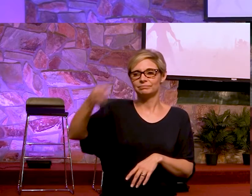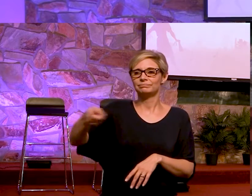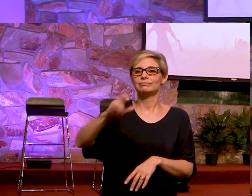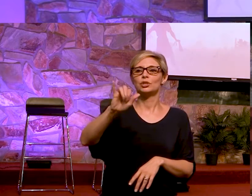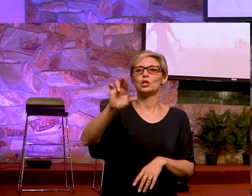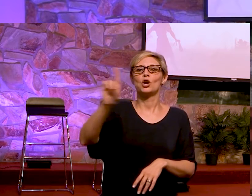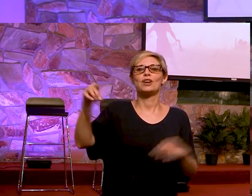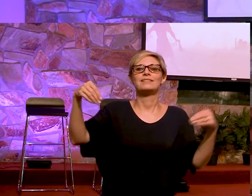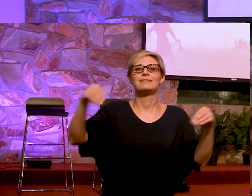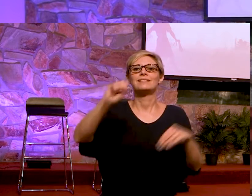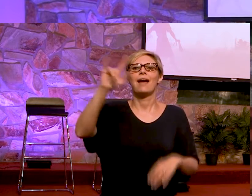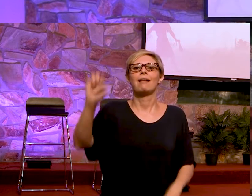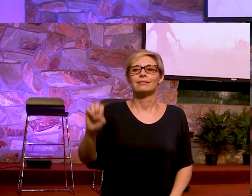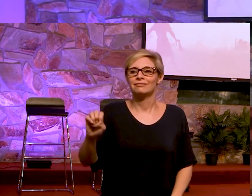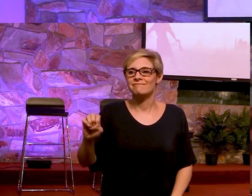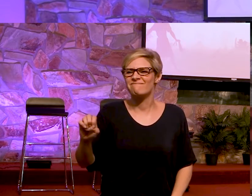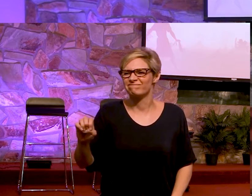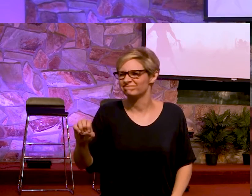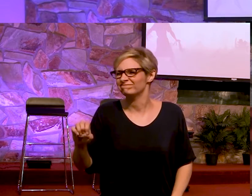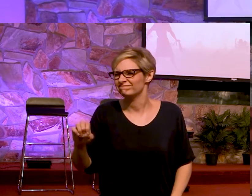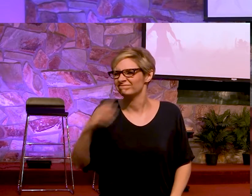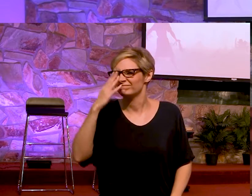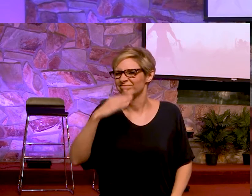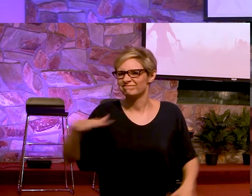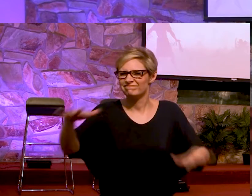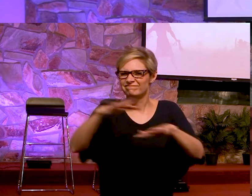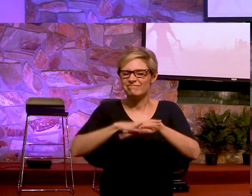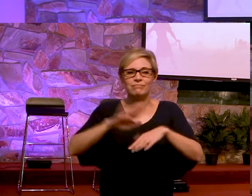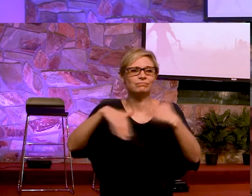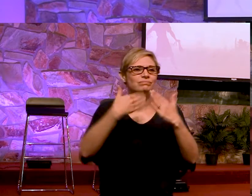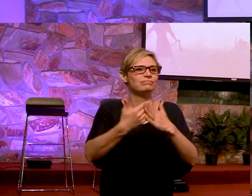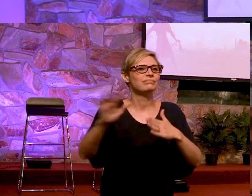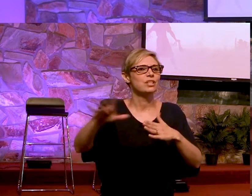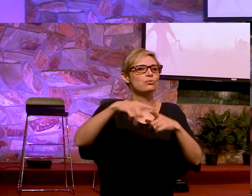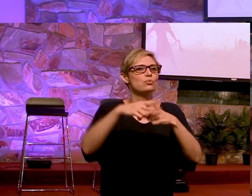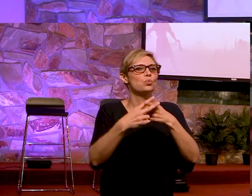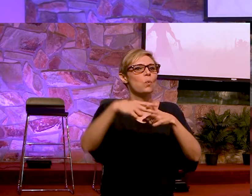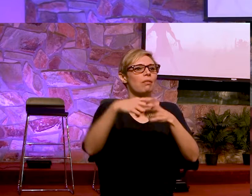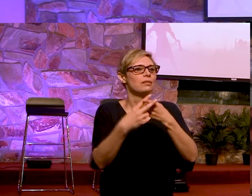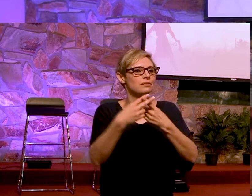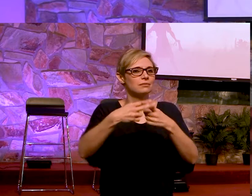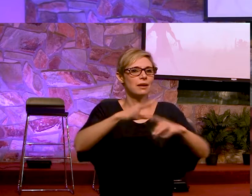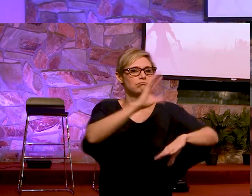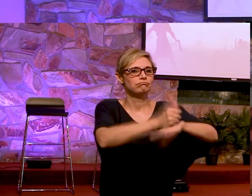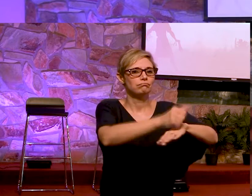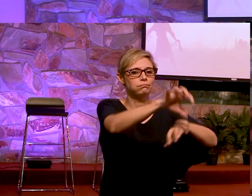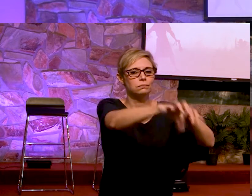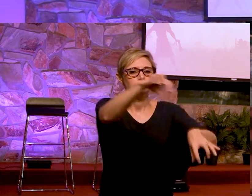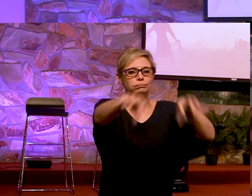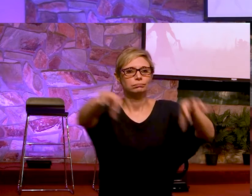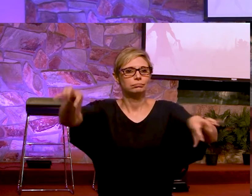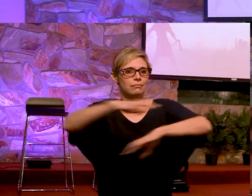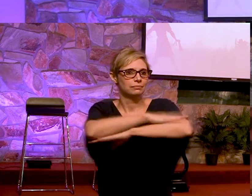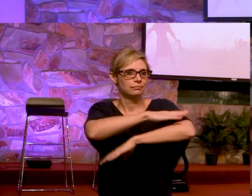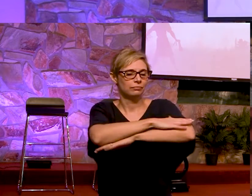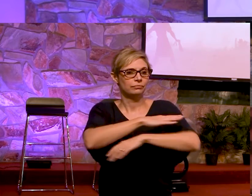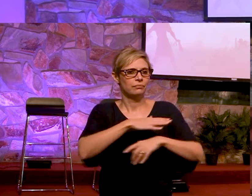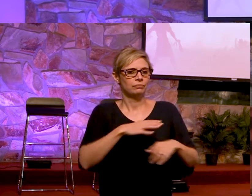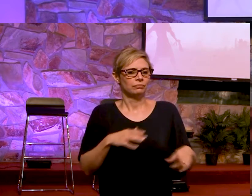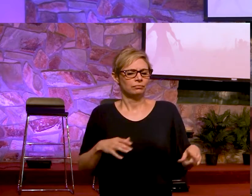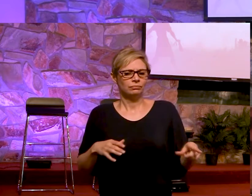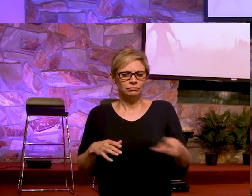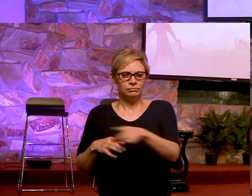sale. And he had all of his tools out on this table. And all of them were